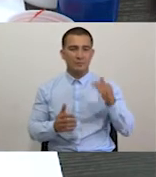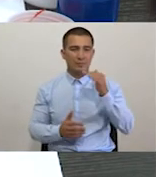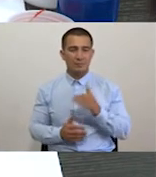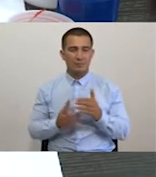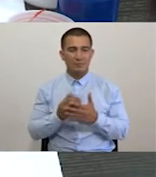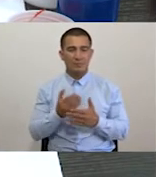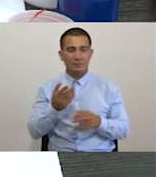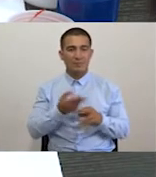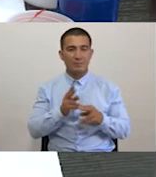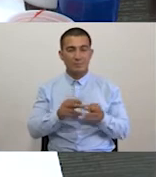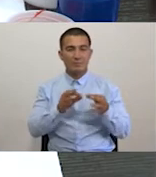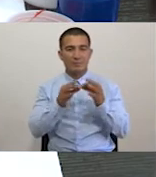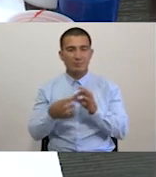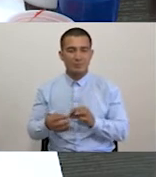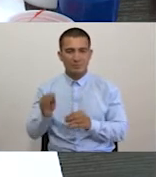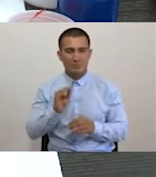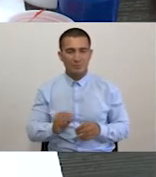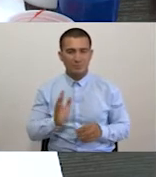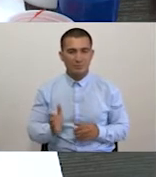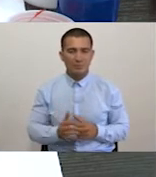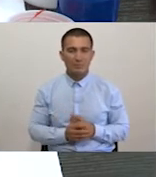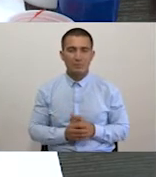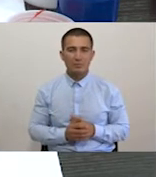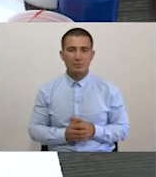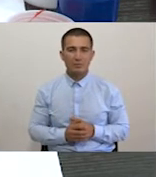Pastki tarafiga ham xuddi shunday davom ettiramiz.